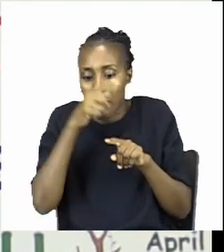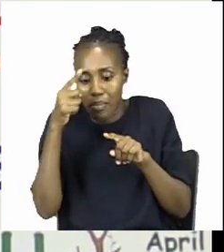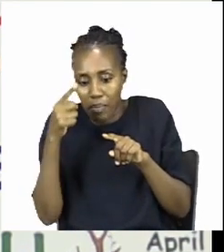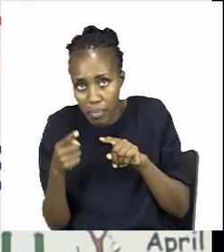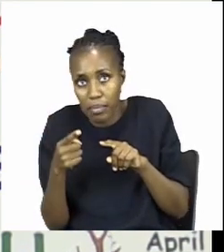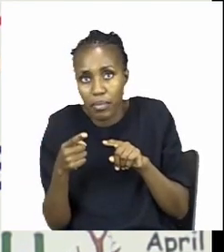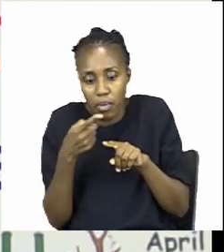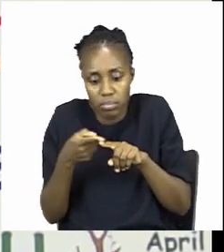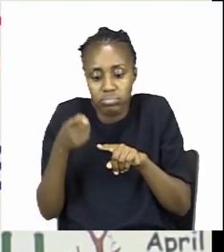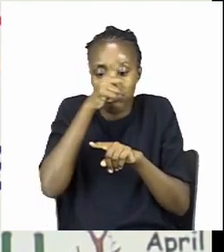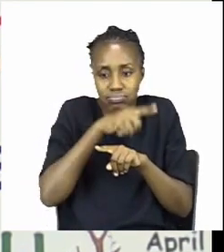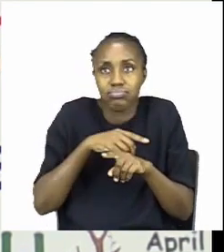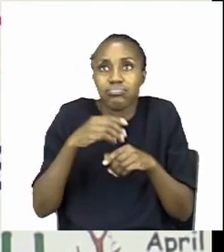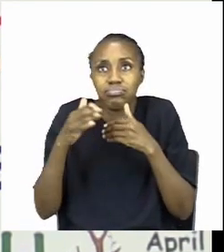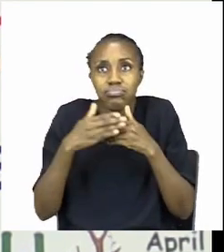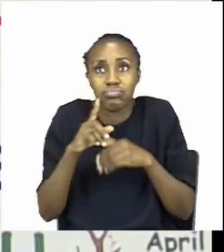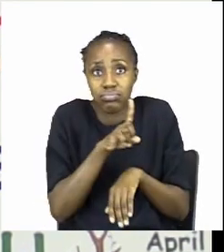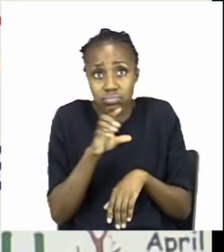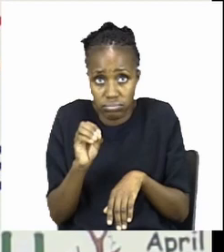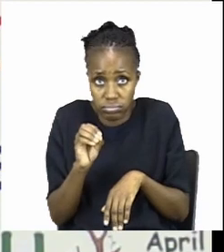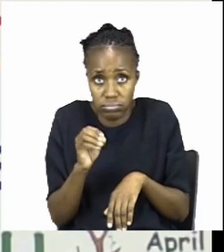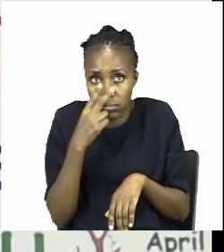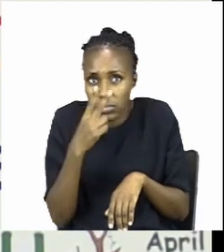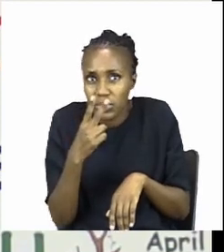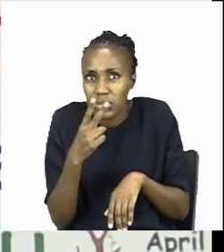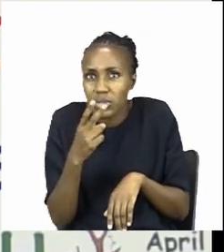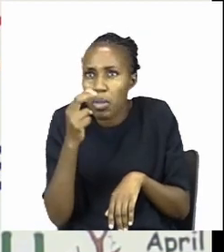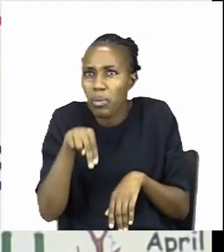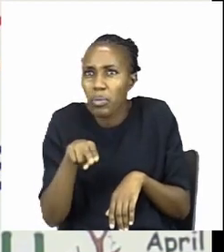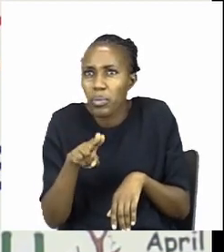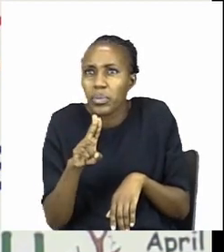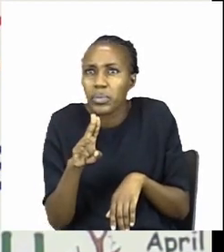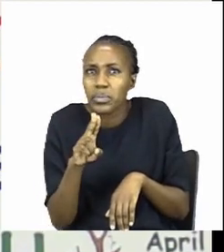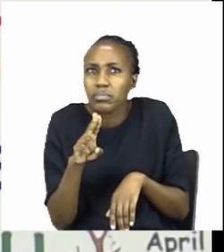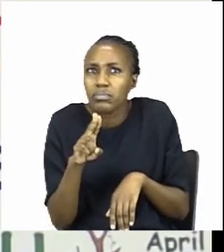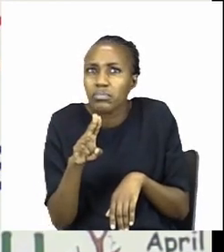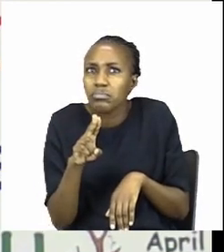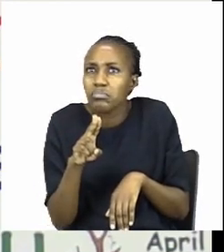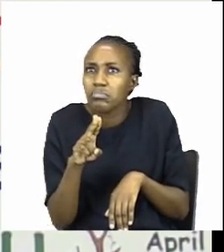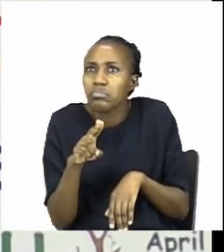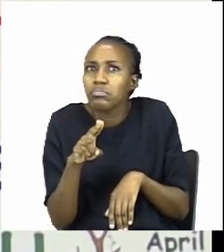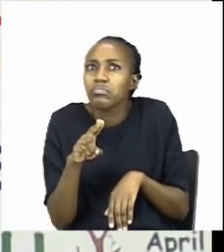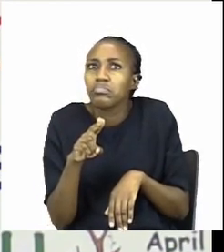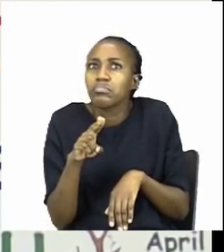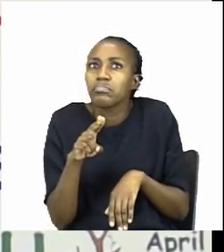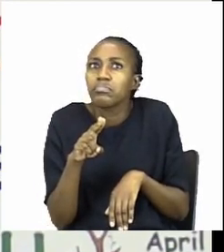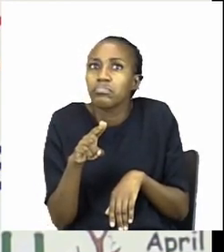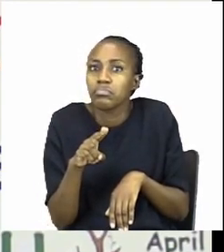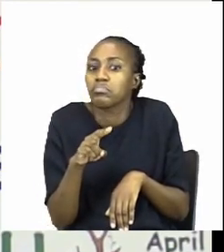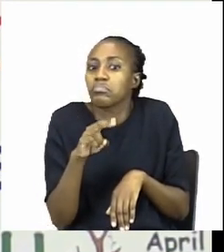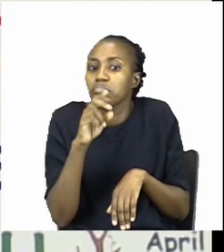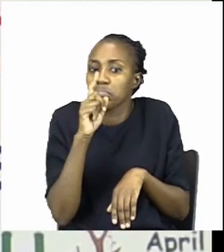that means we have to look at our units. Now if our units are